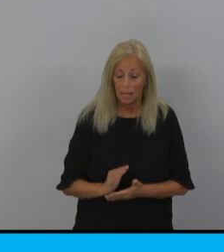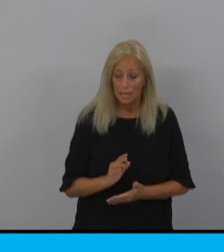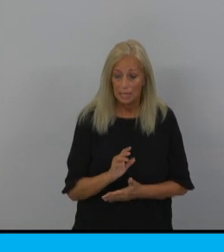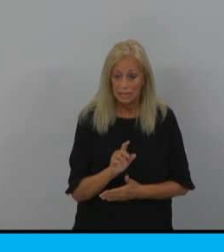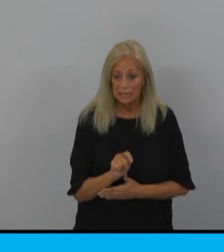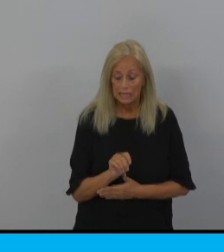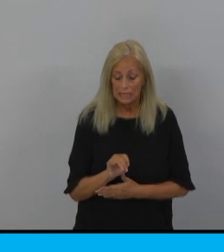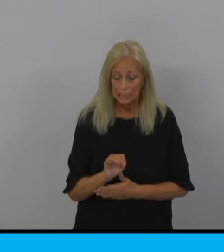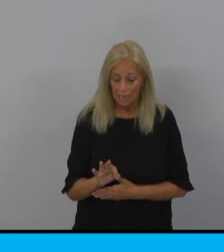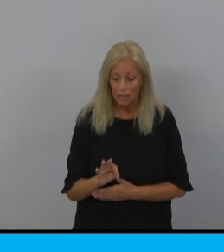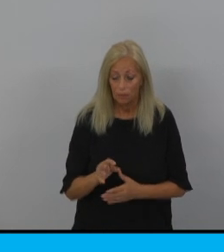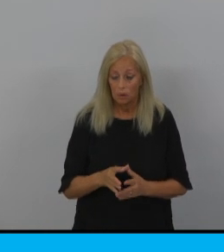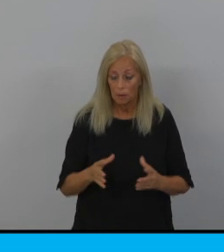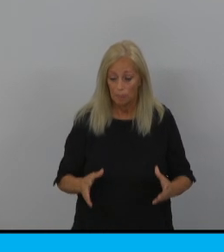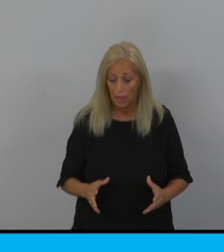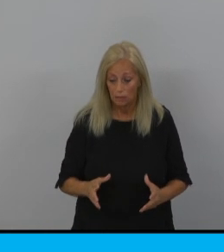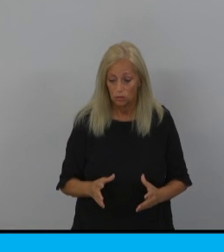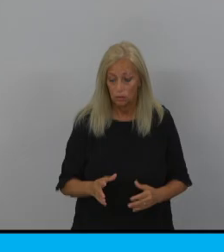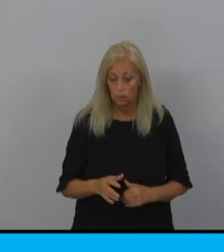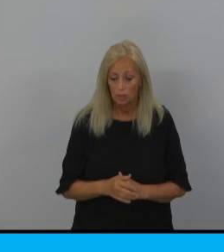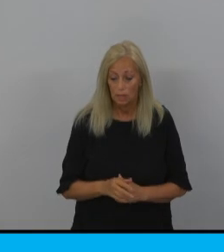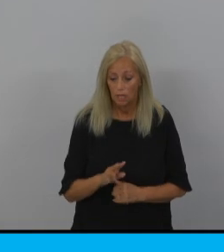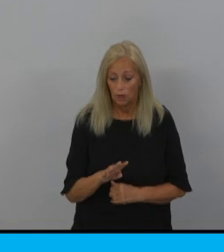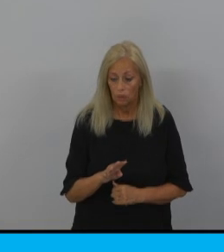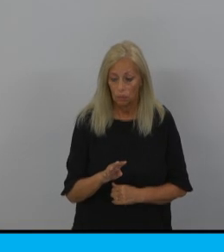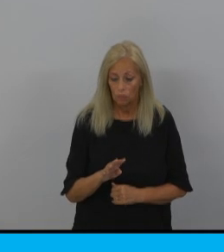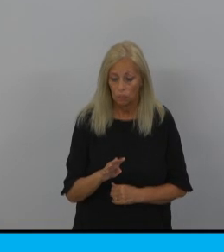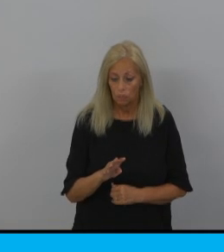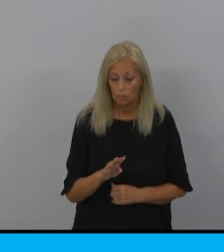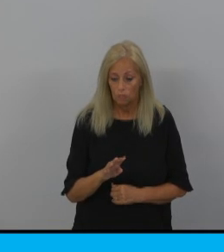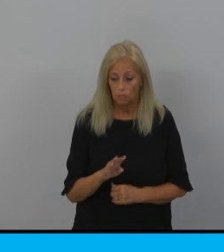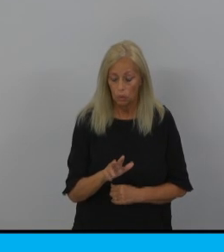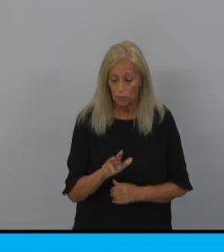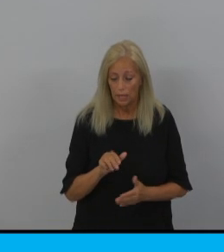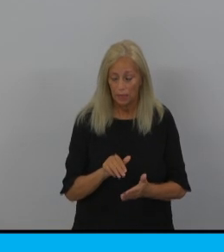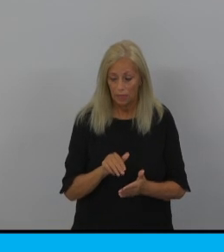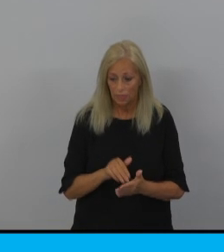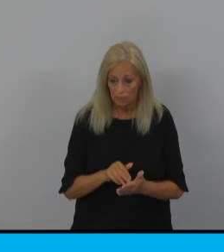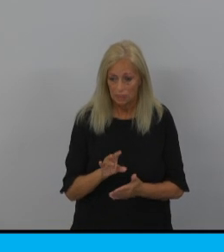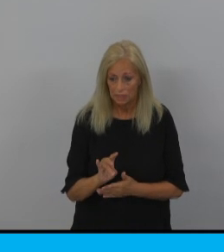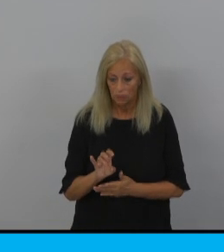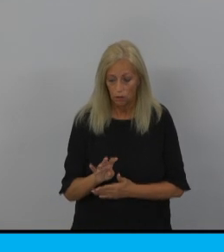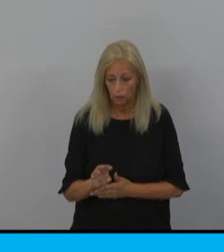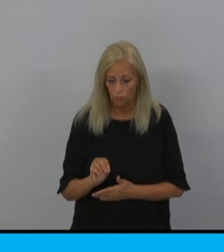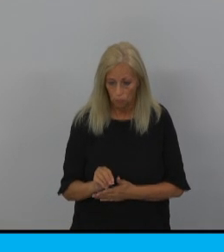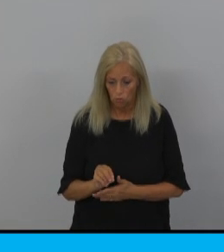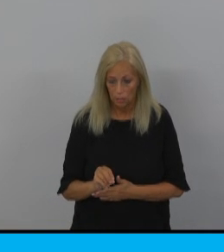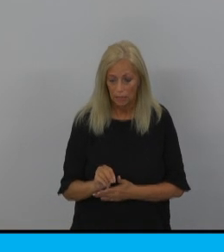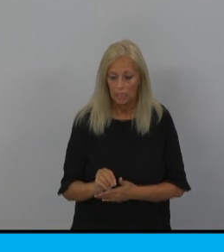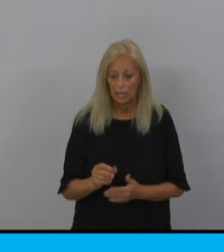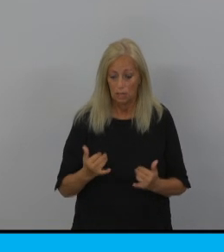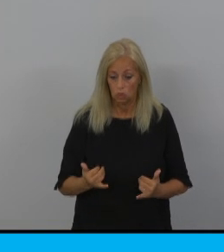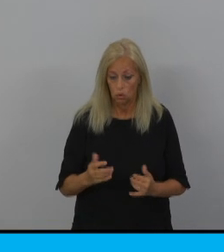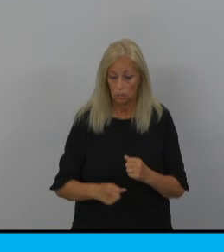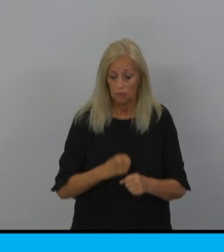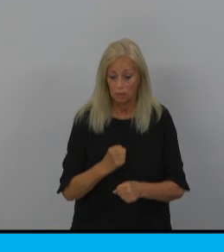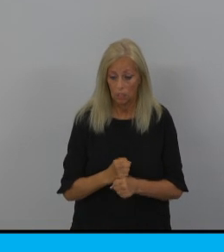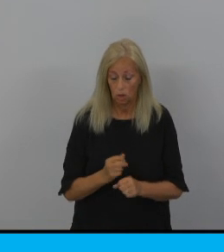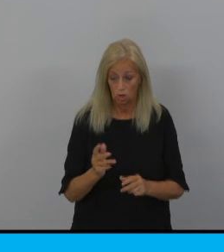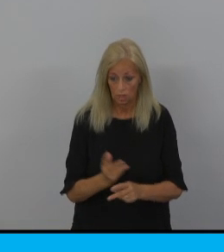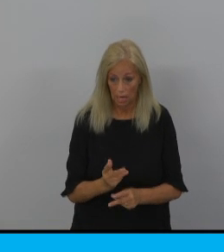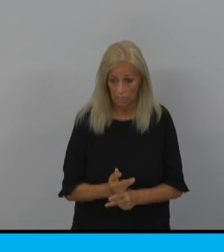amount for the prior year, 3,740, and the TIF current year calculated portion is